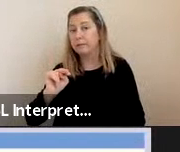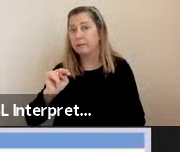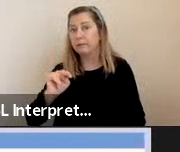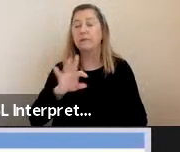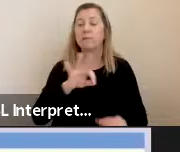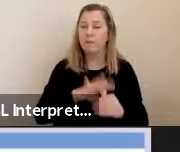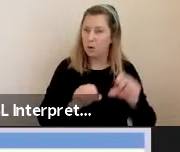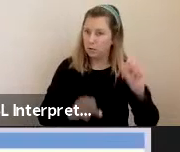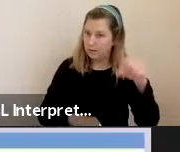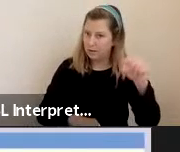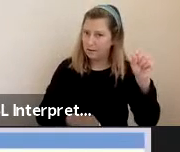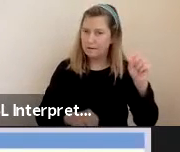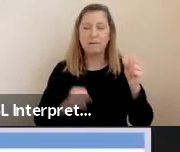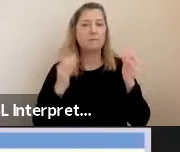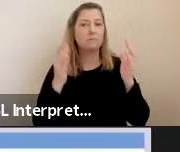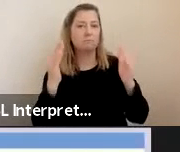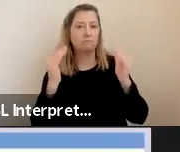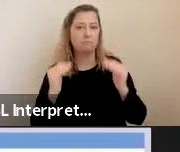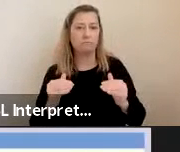Aye.